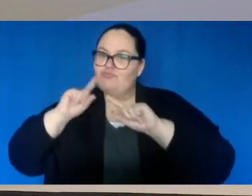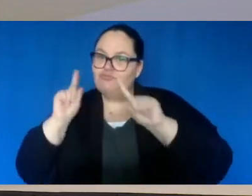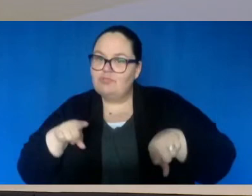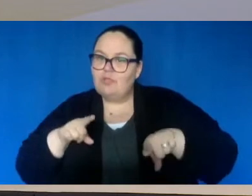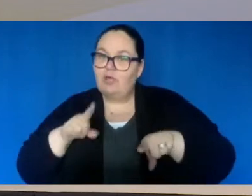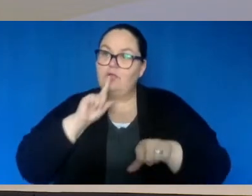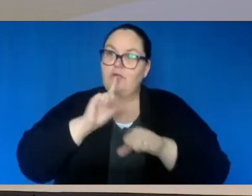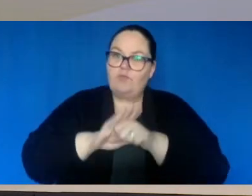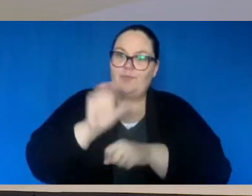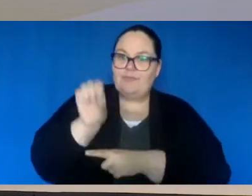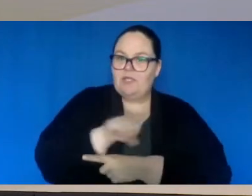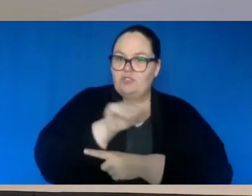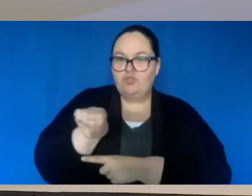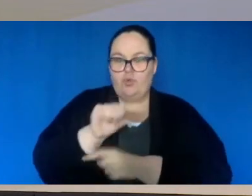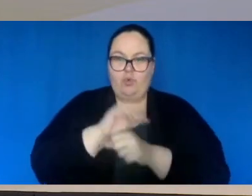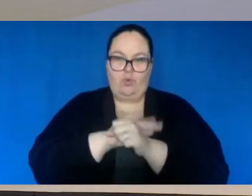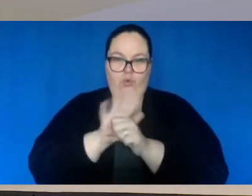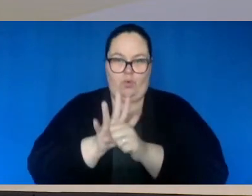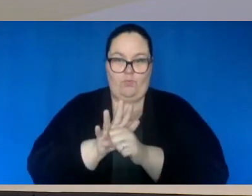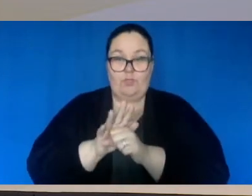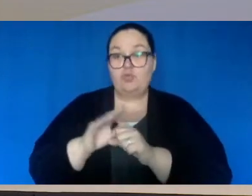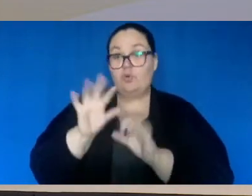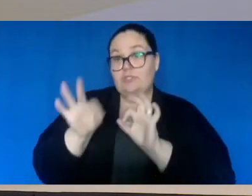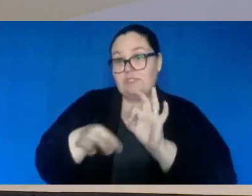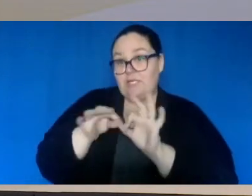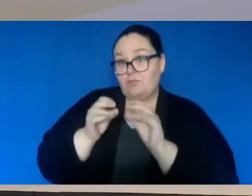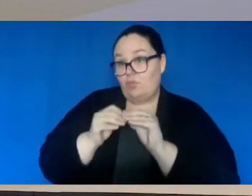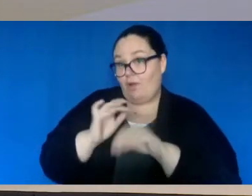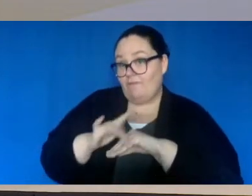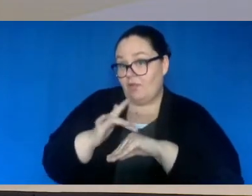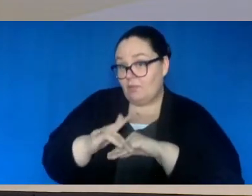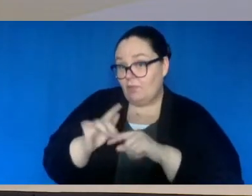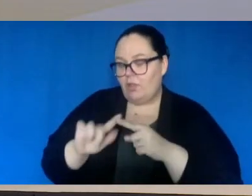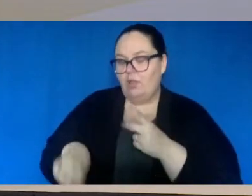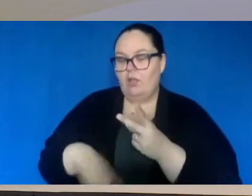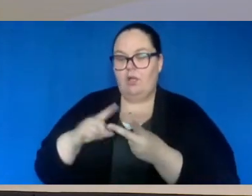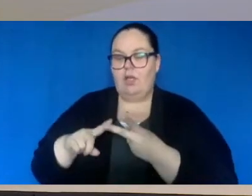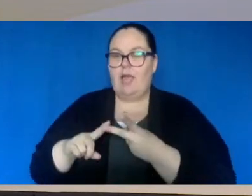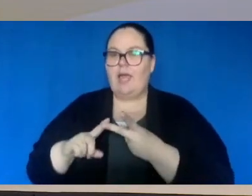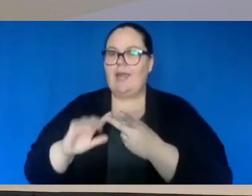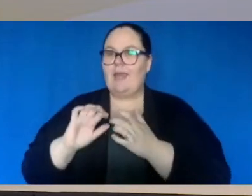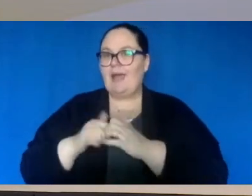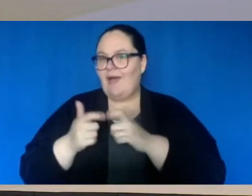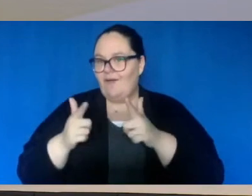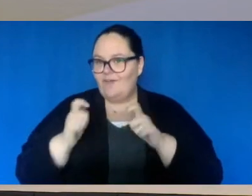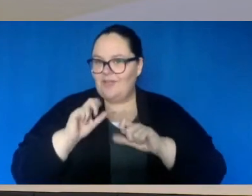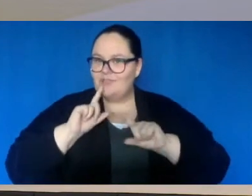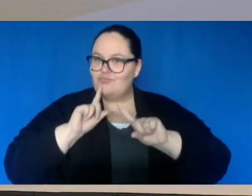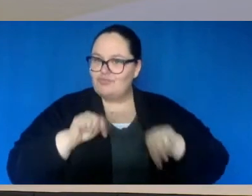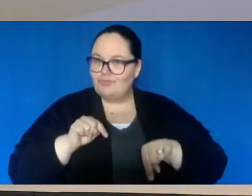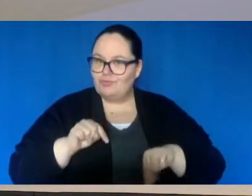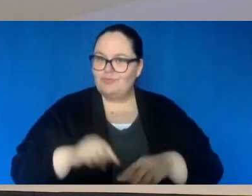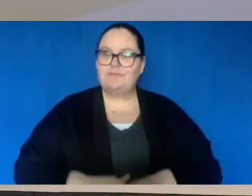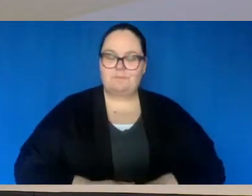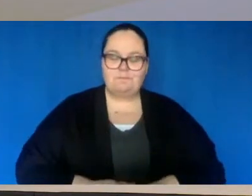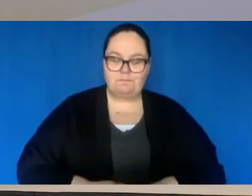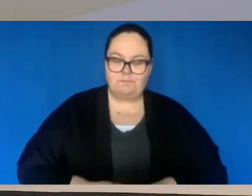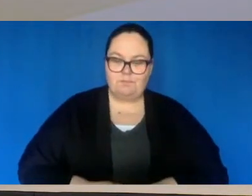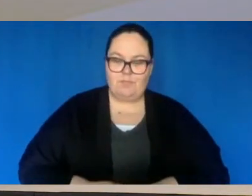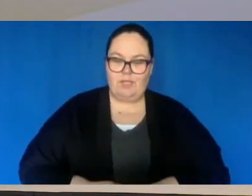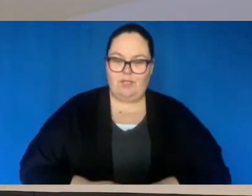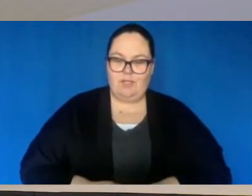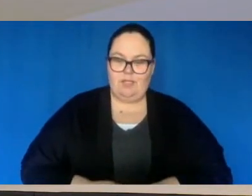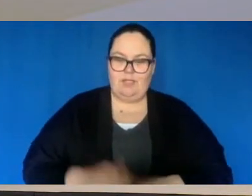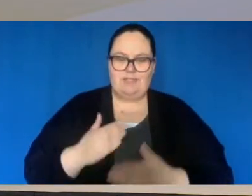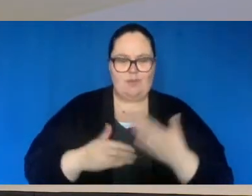the tests not only more available, but also in consideration of how we use some of our ID Now